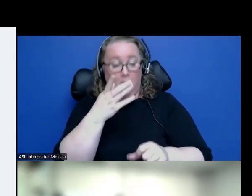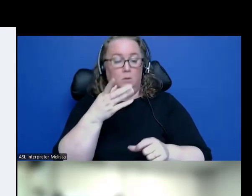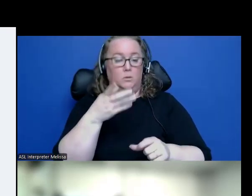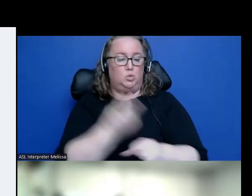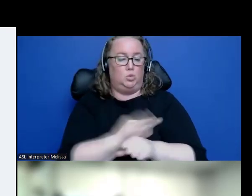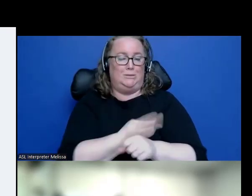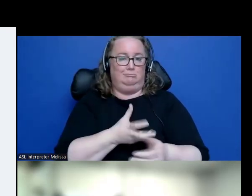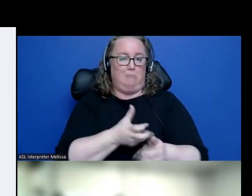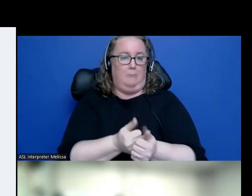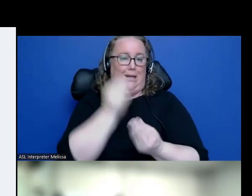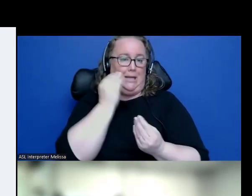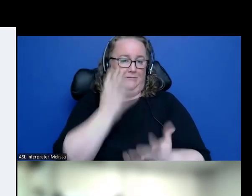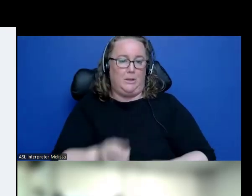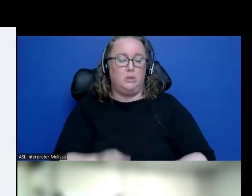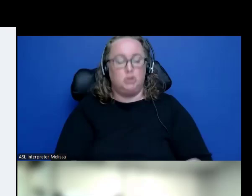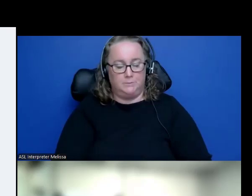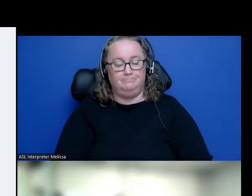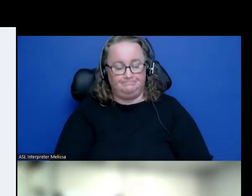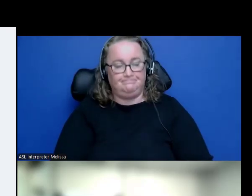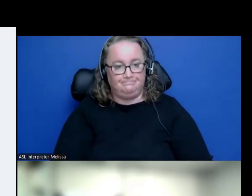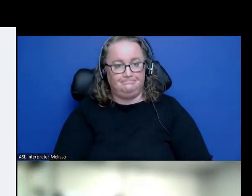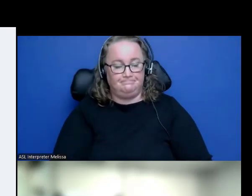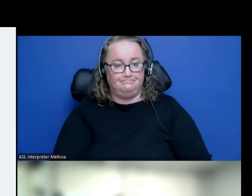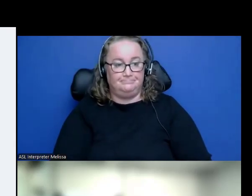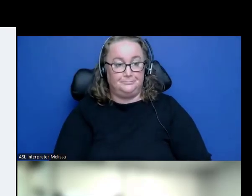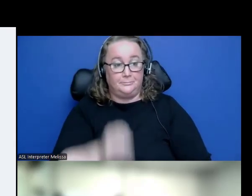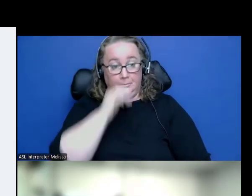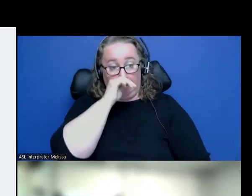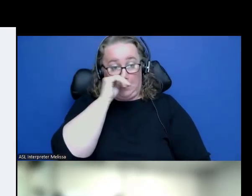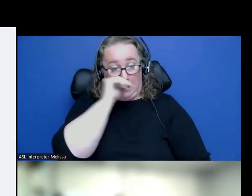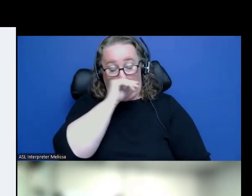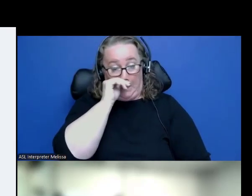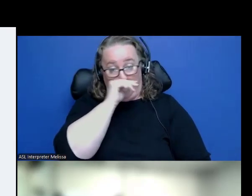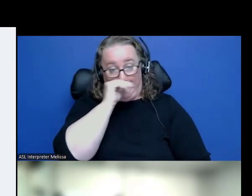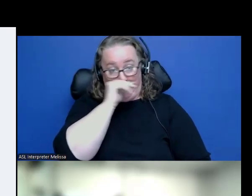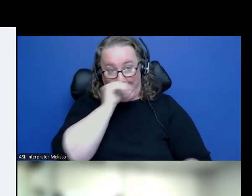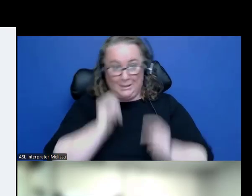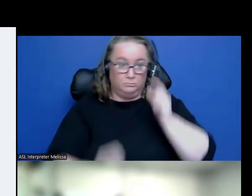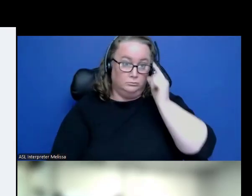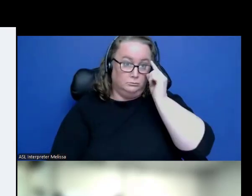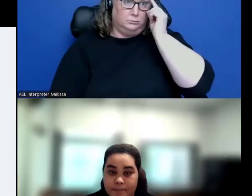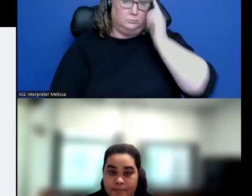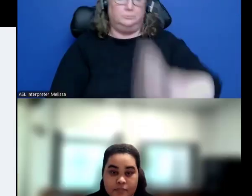updated demographic information that DOC provides.